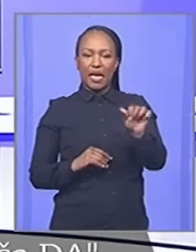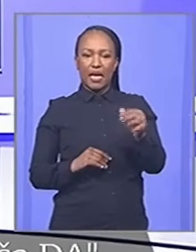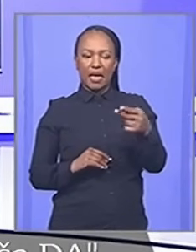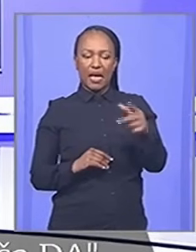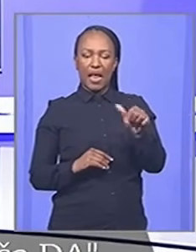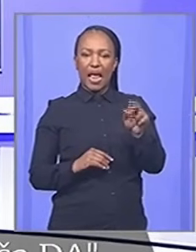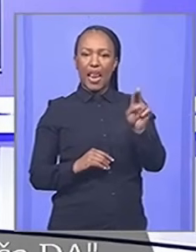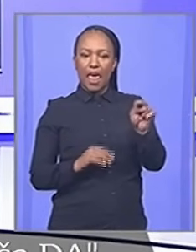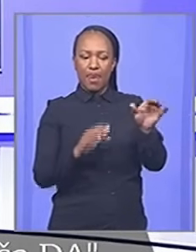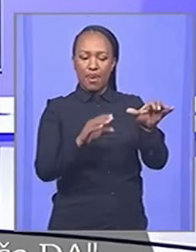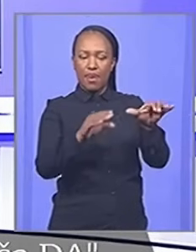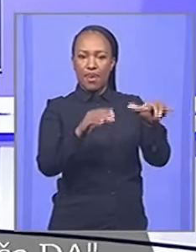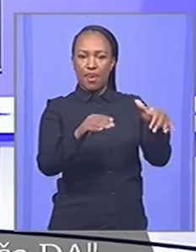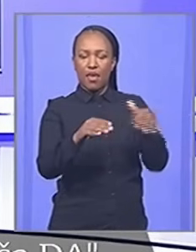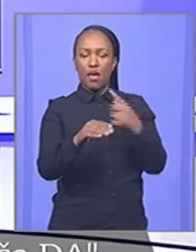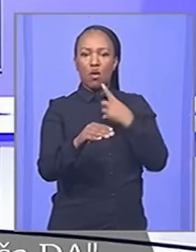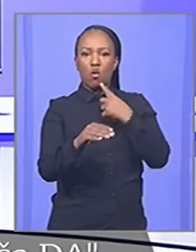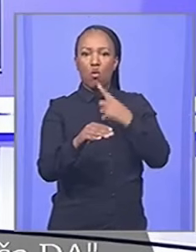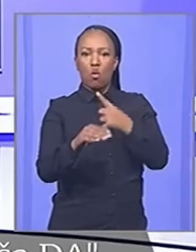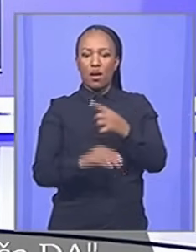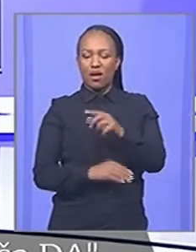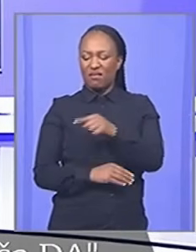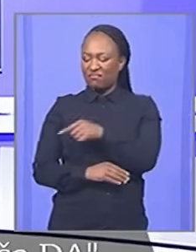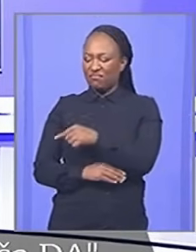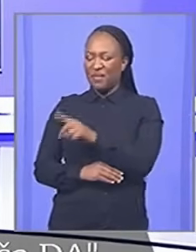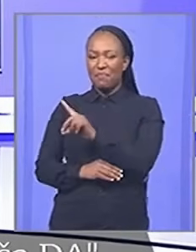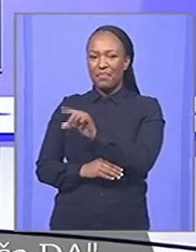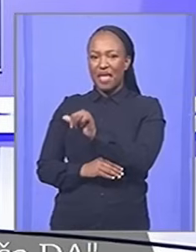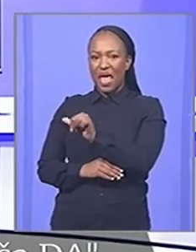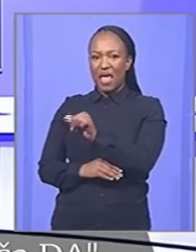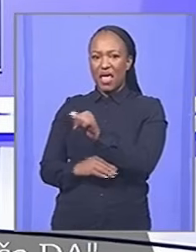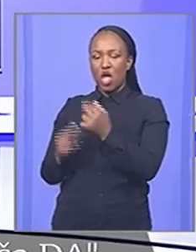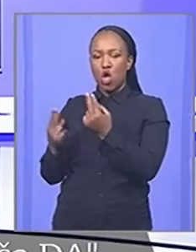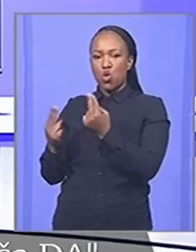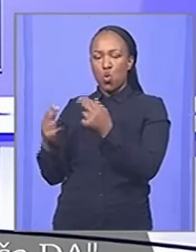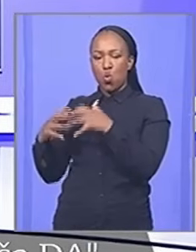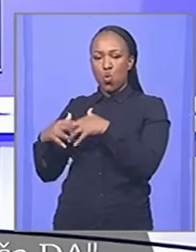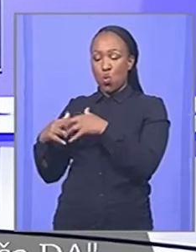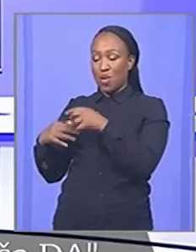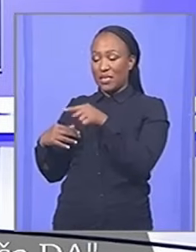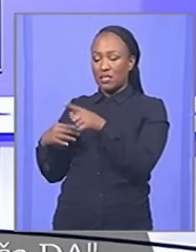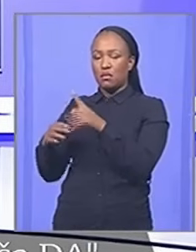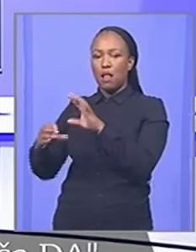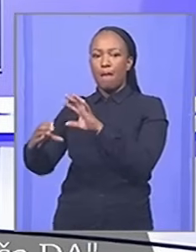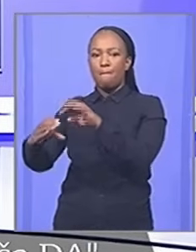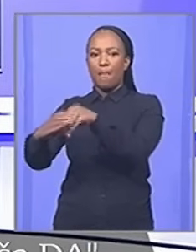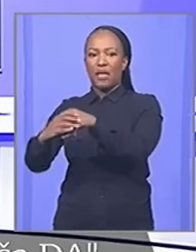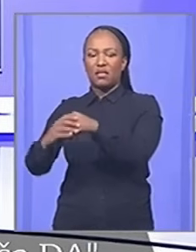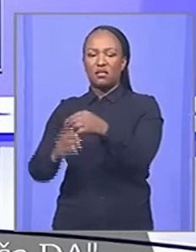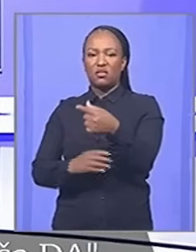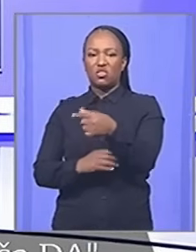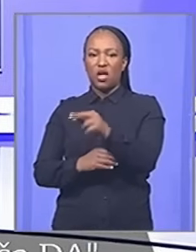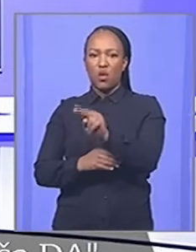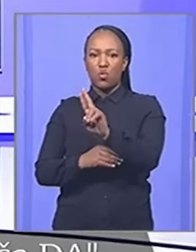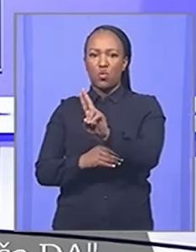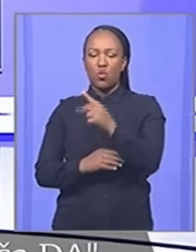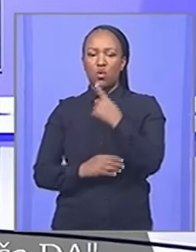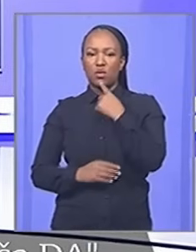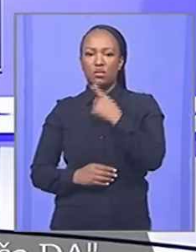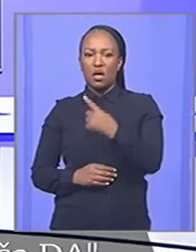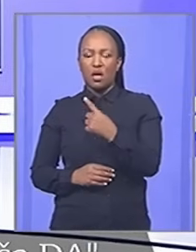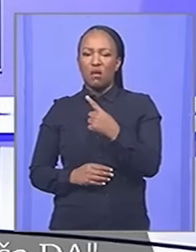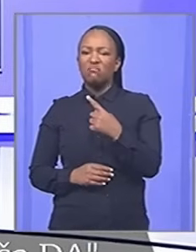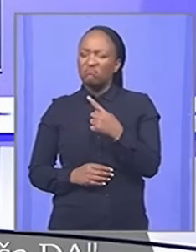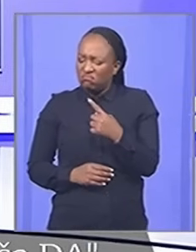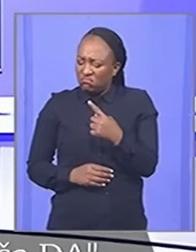Zille mabapi le go akaretšwa ga PA mmušong o sa tšego thoma wa botei bja setšhaba. O boletše gore bona ba laleditšwe go no swana